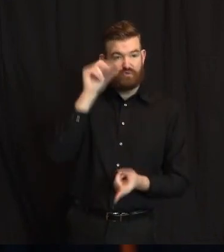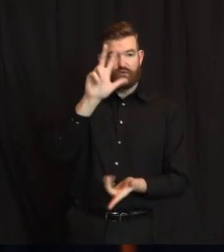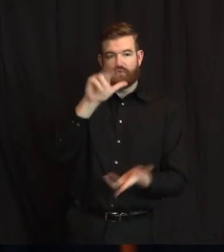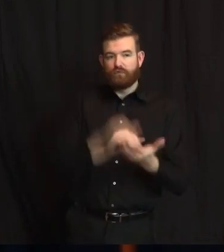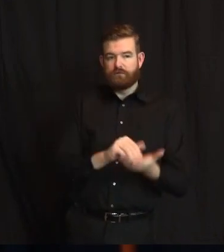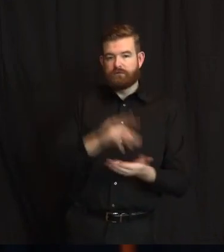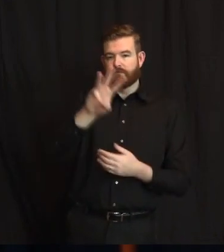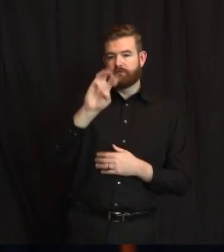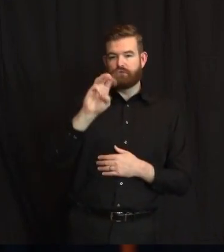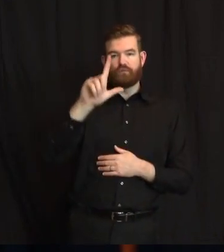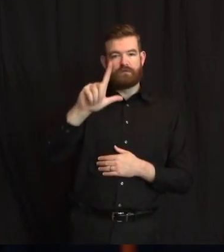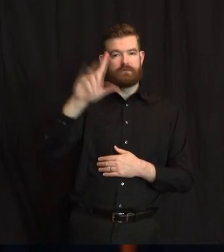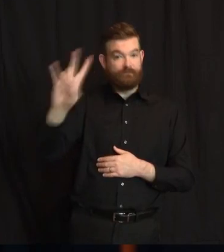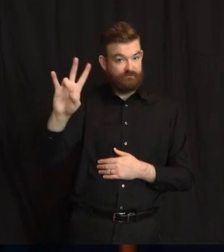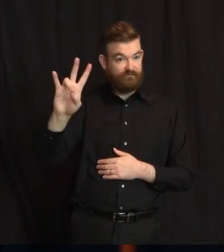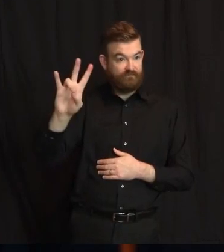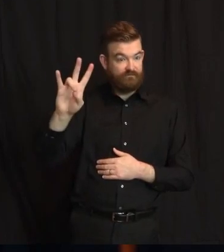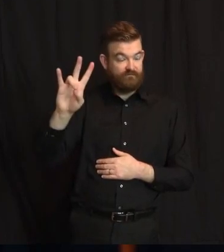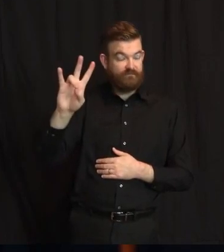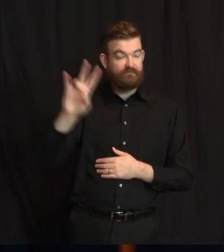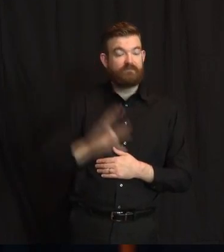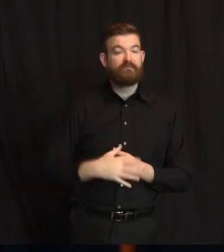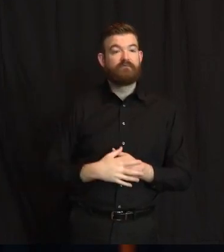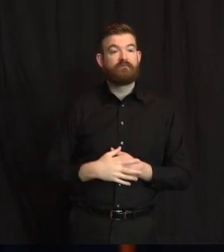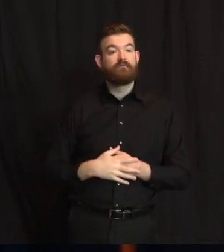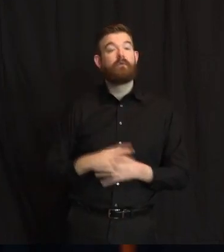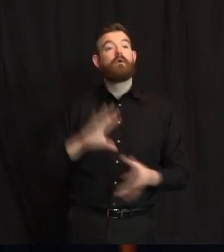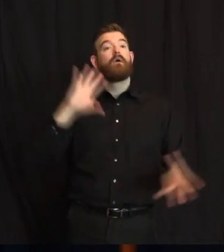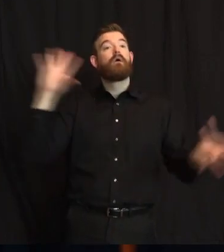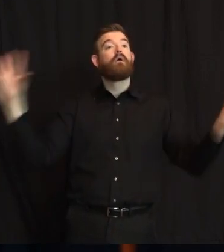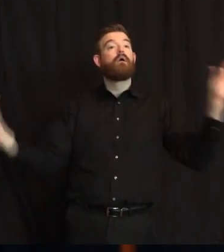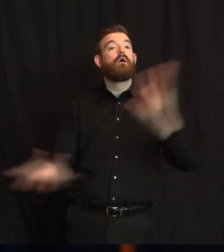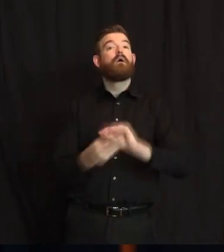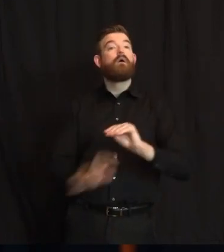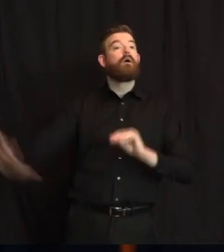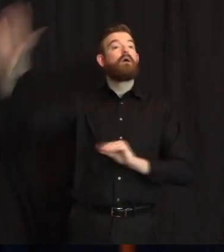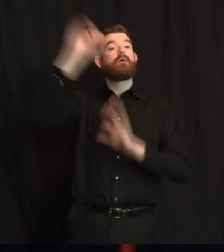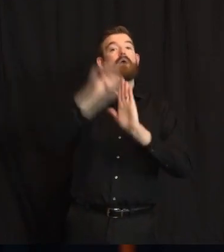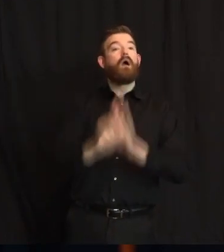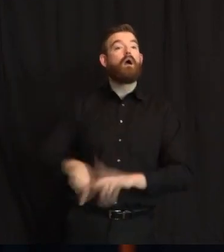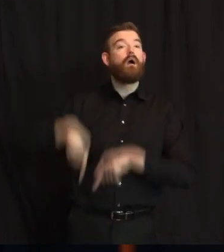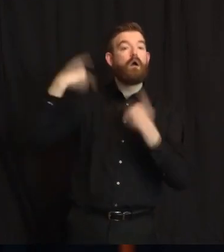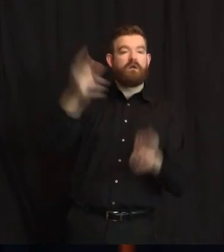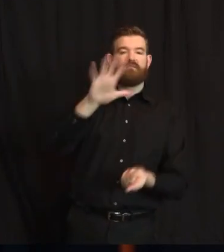54,588 cases in the state. To date, we have tested